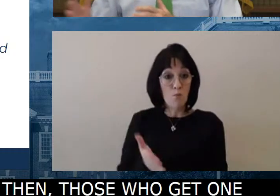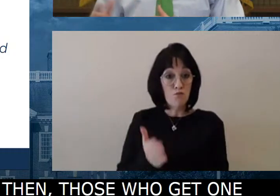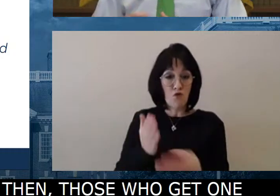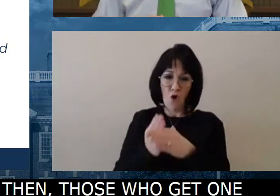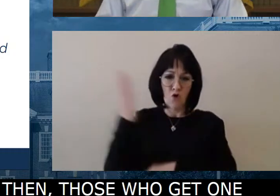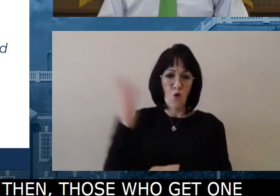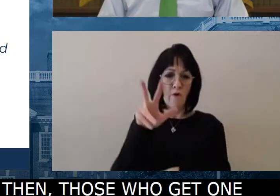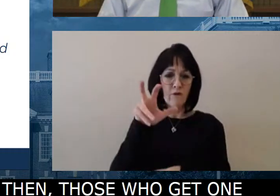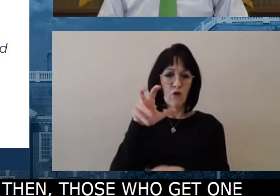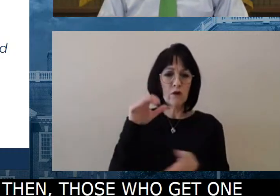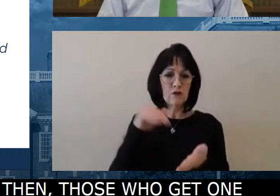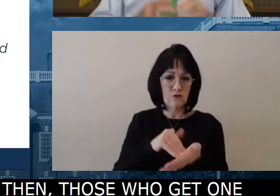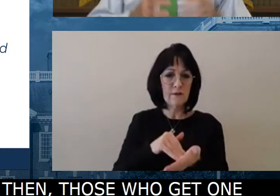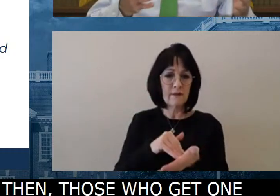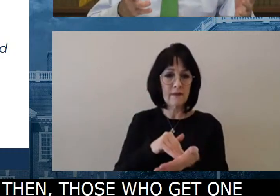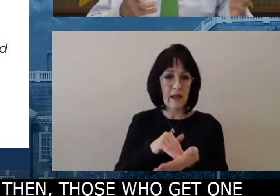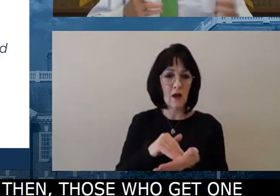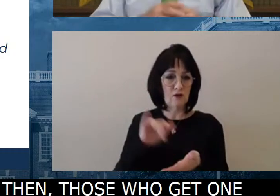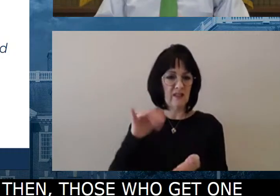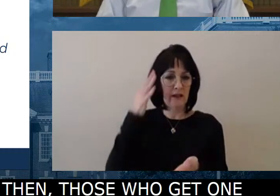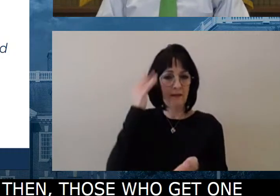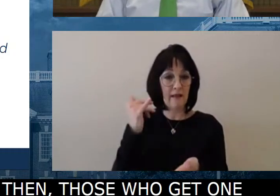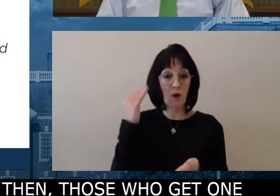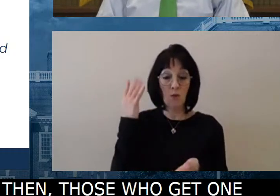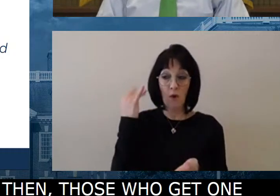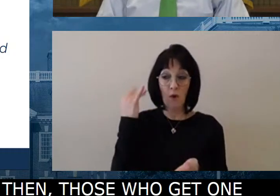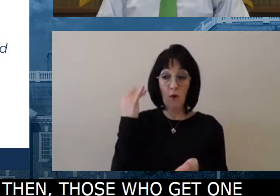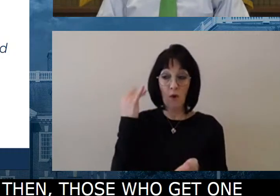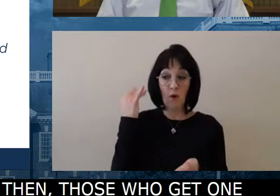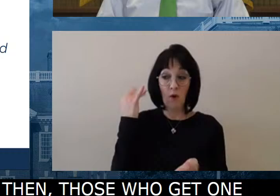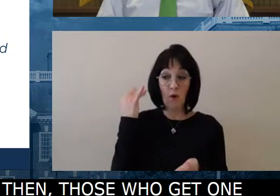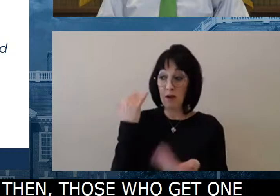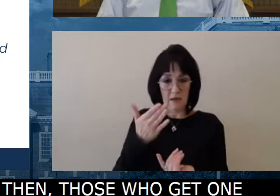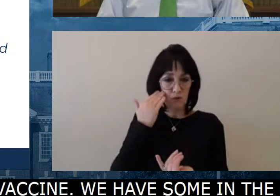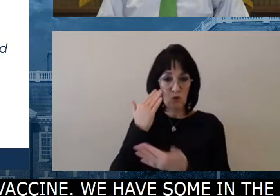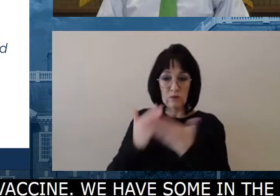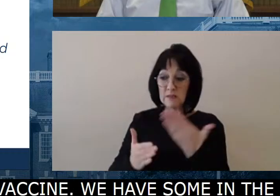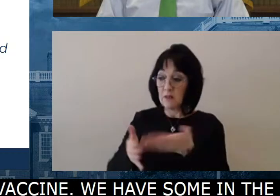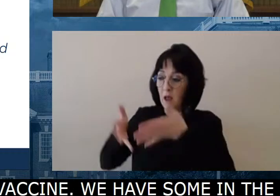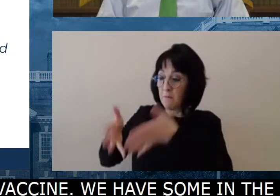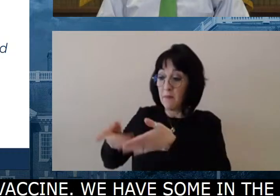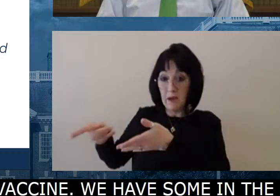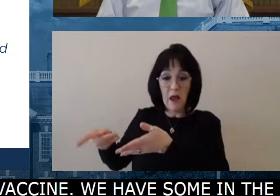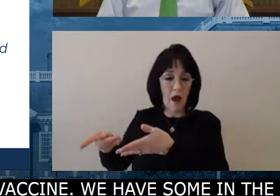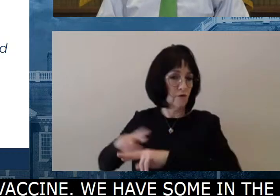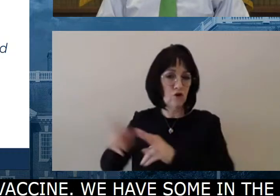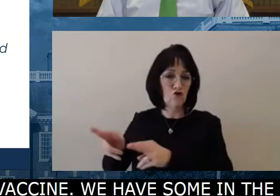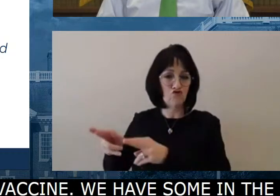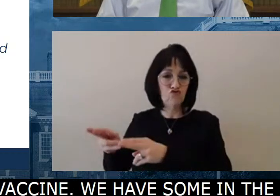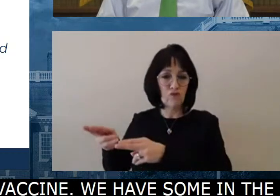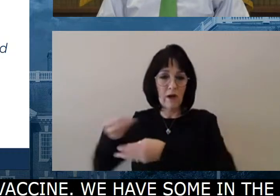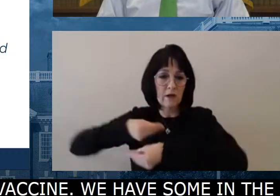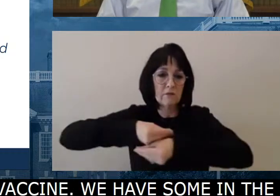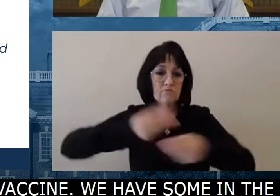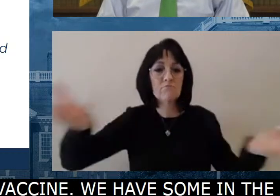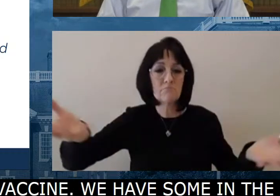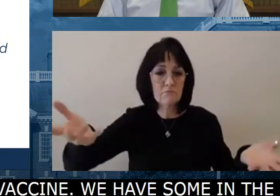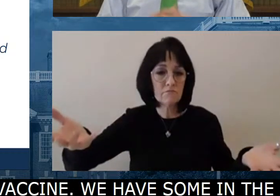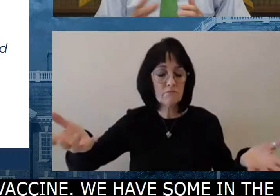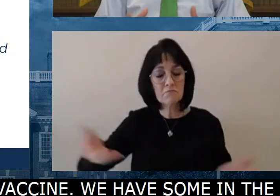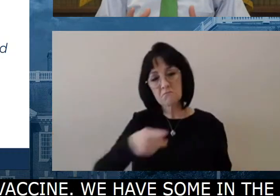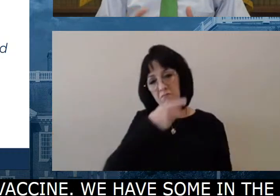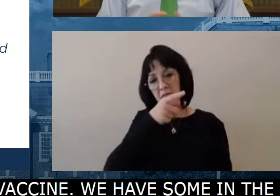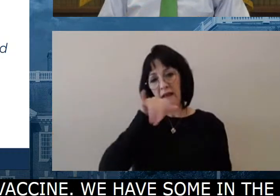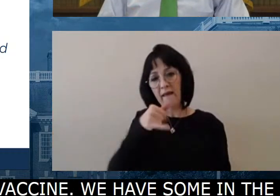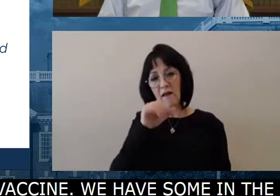pipeline ready to be moved out for the big clinics that I've been talking about, and you'll hear more about from AJ. And then